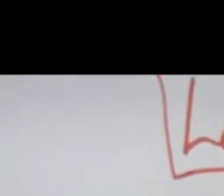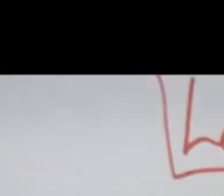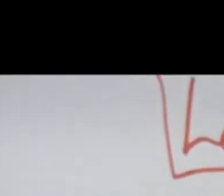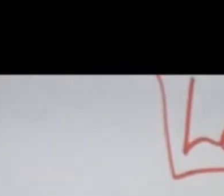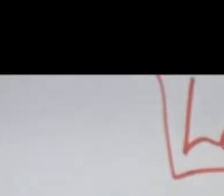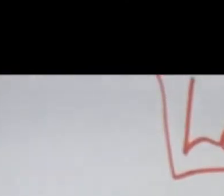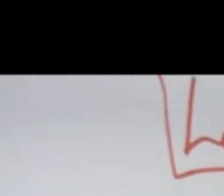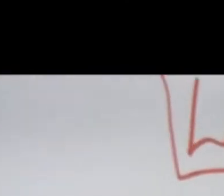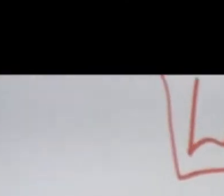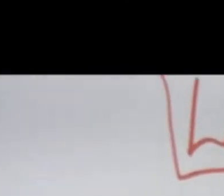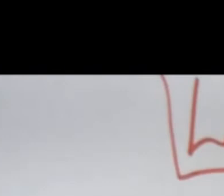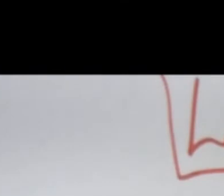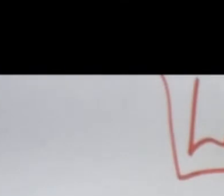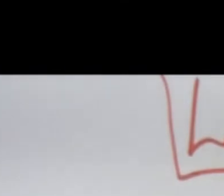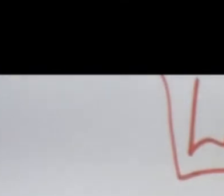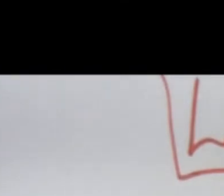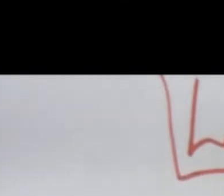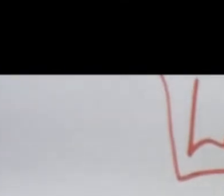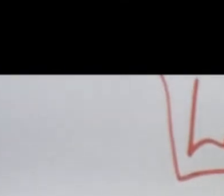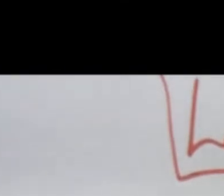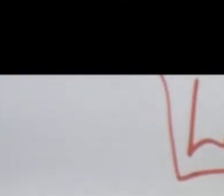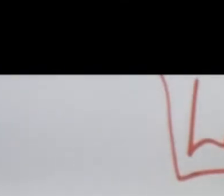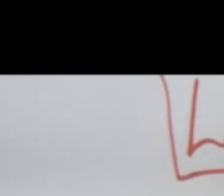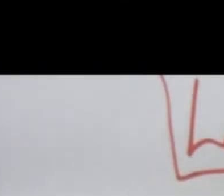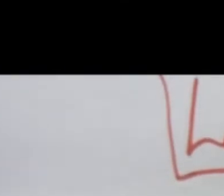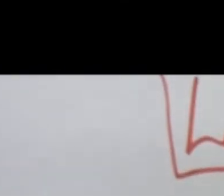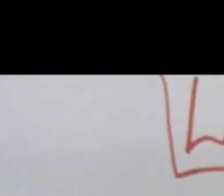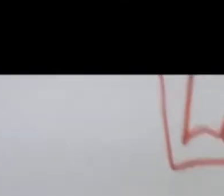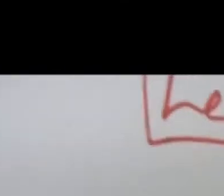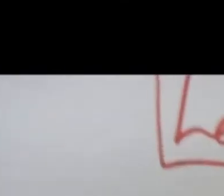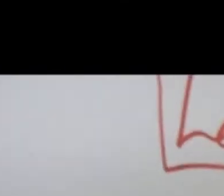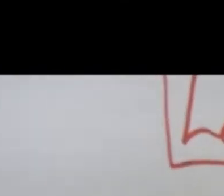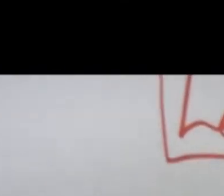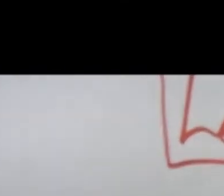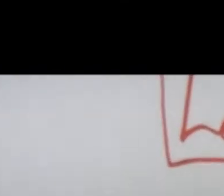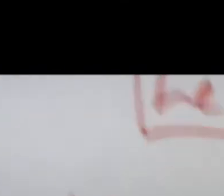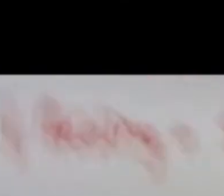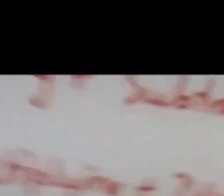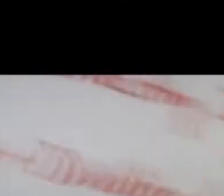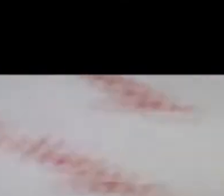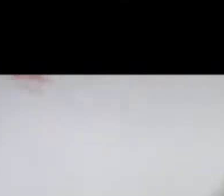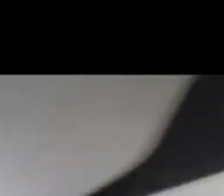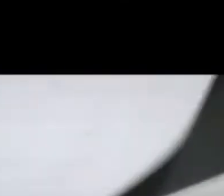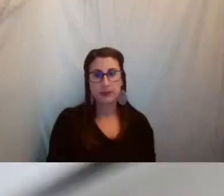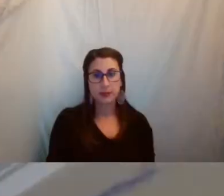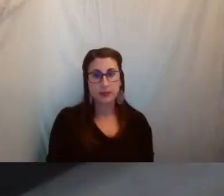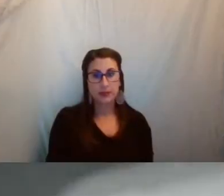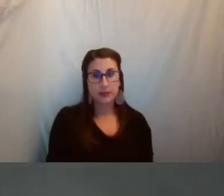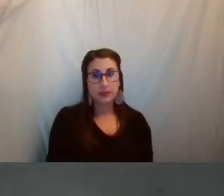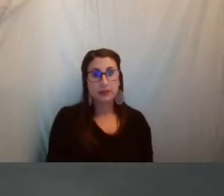dividing integers and the strategies that we have used before in the past to help us, the rules.